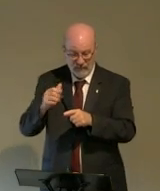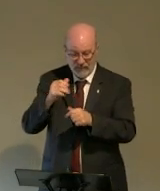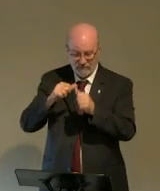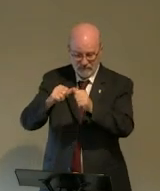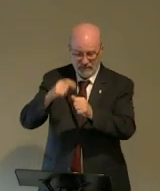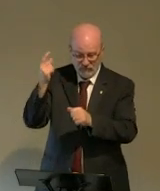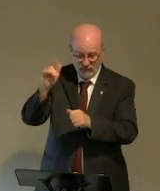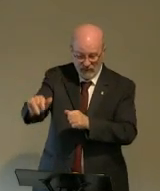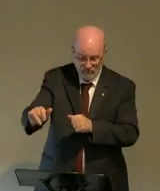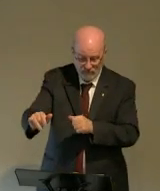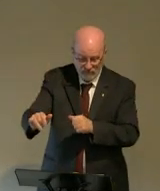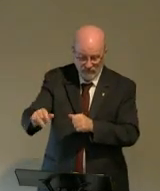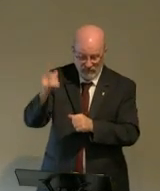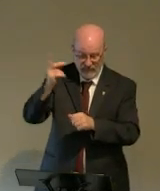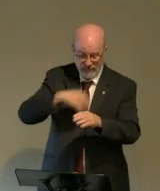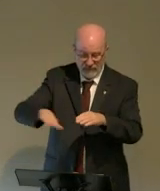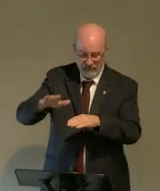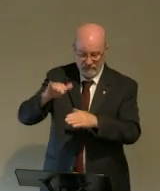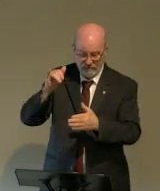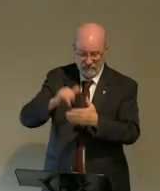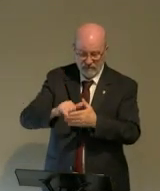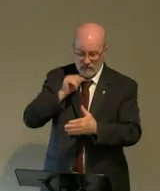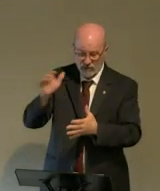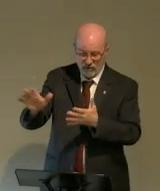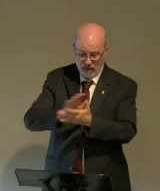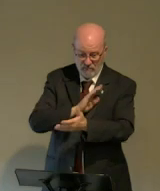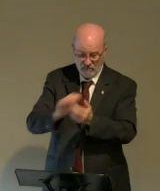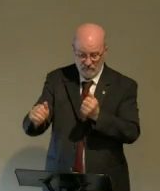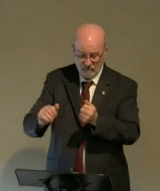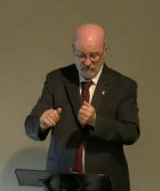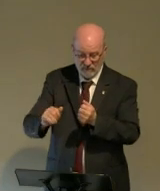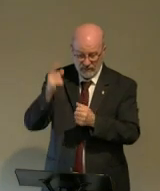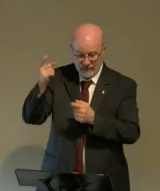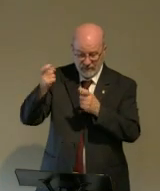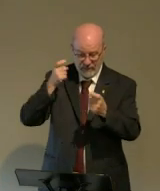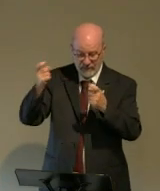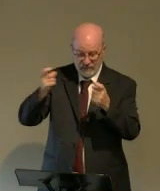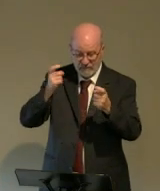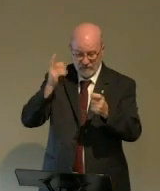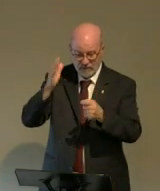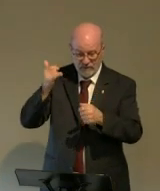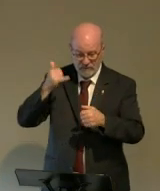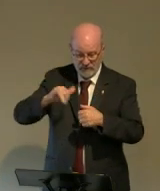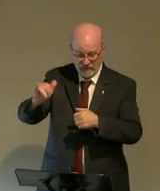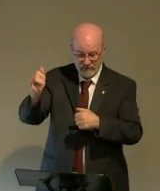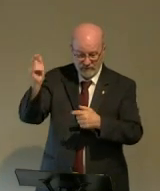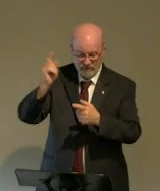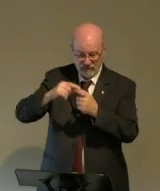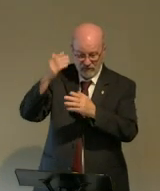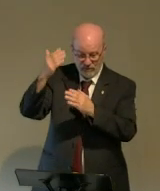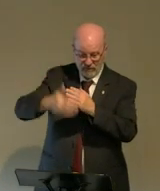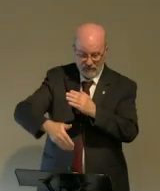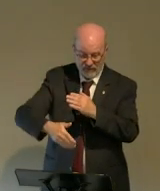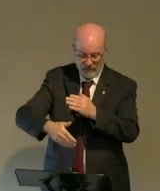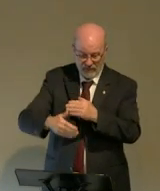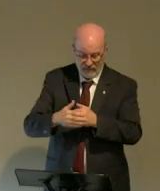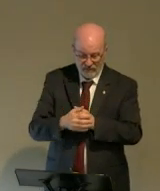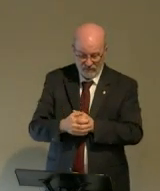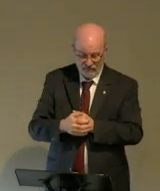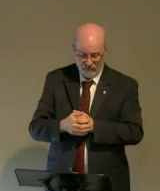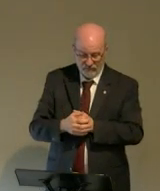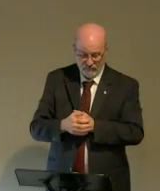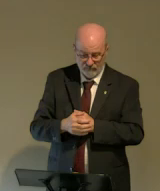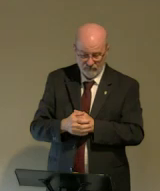And steadfast forever and his kingdom, that which shall not be destroyed, and his dominion shall be even unto the